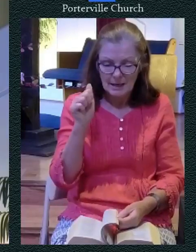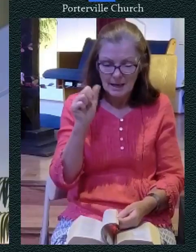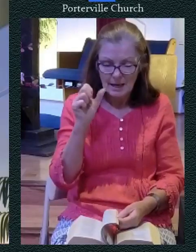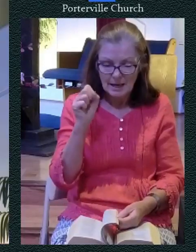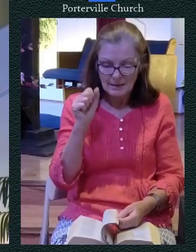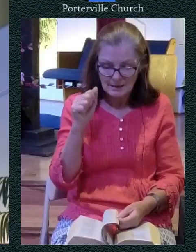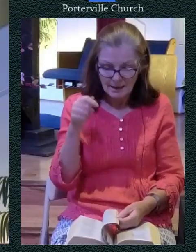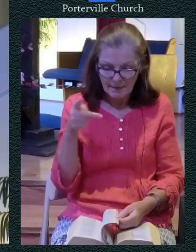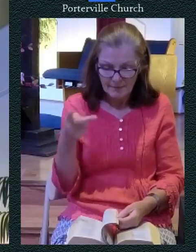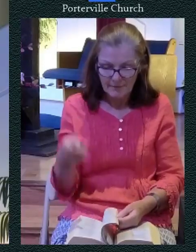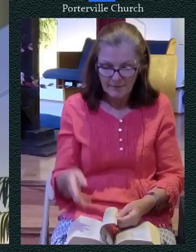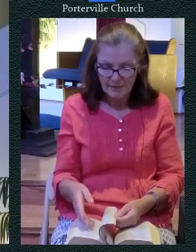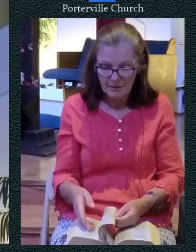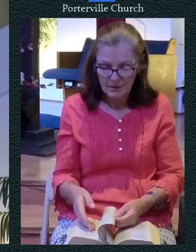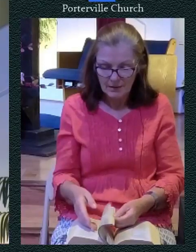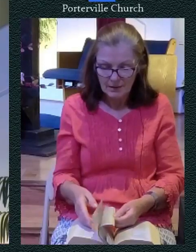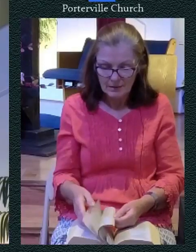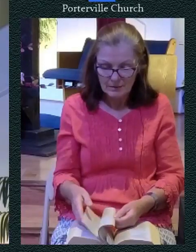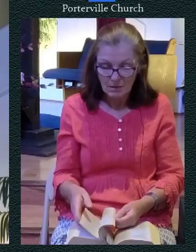And I think